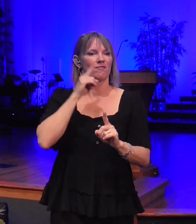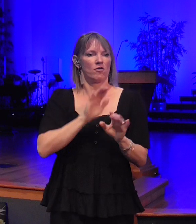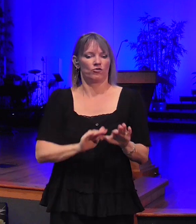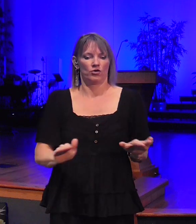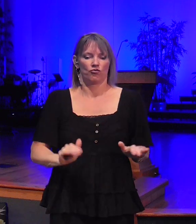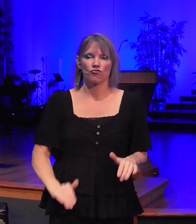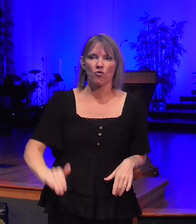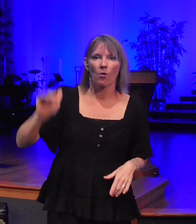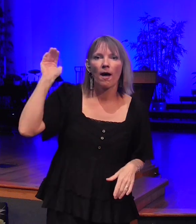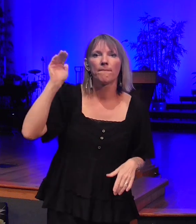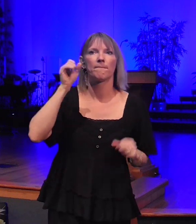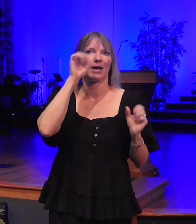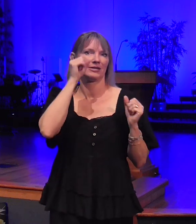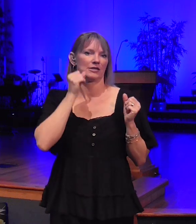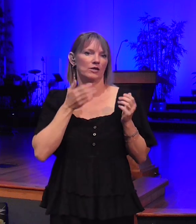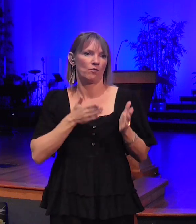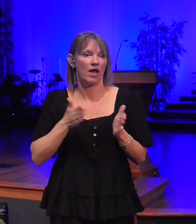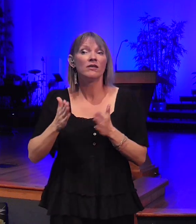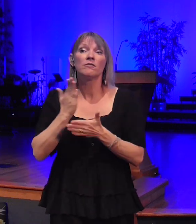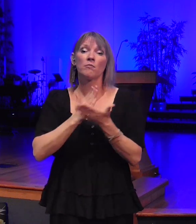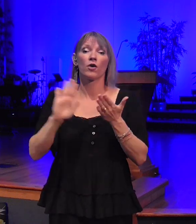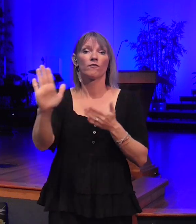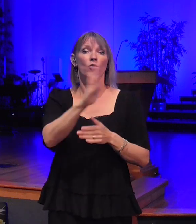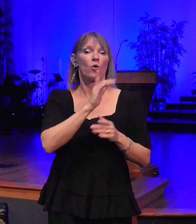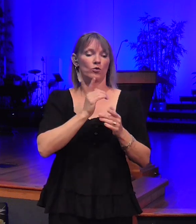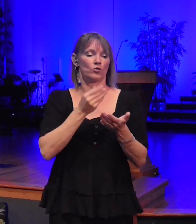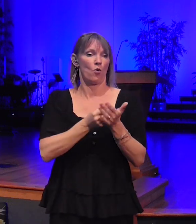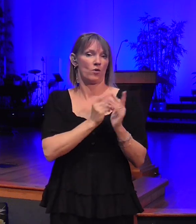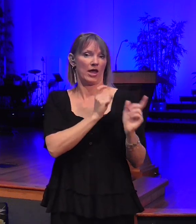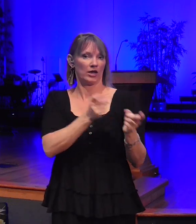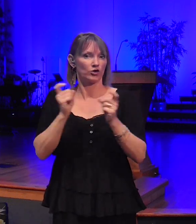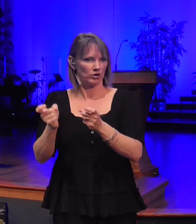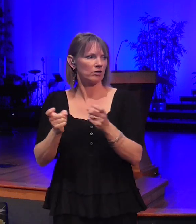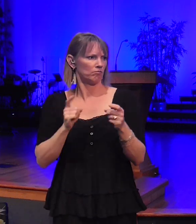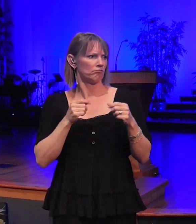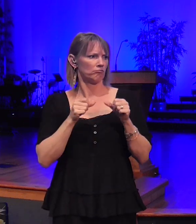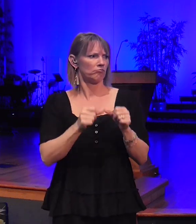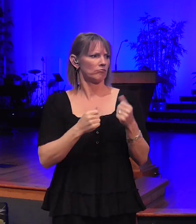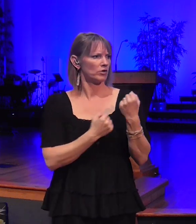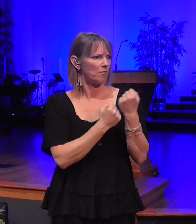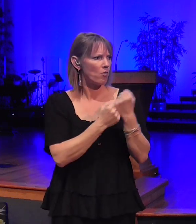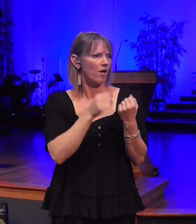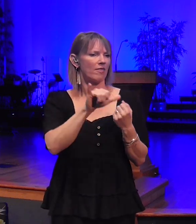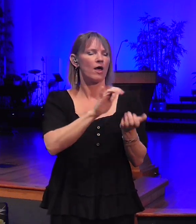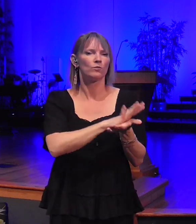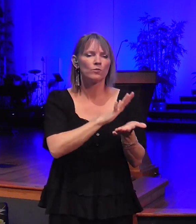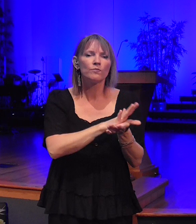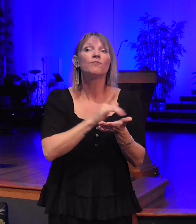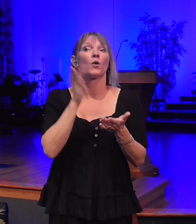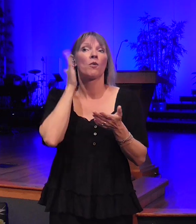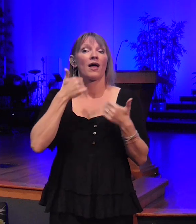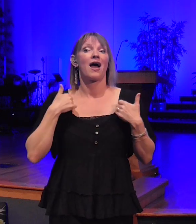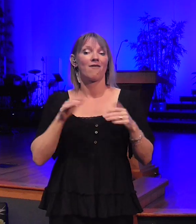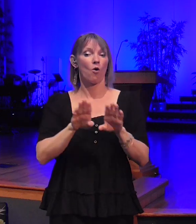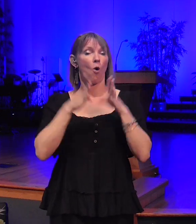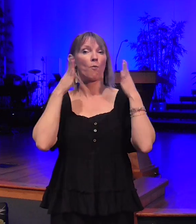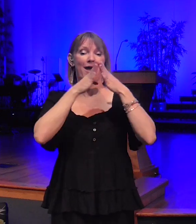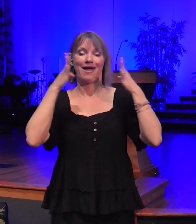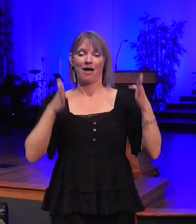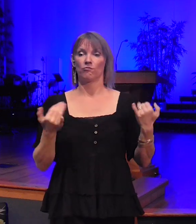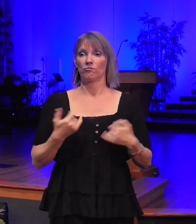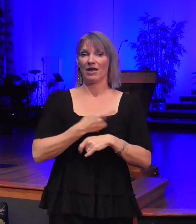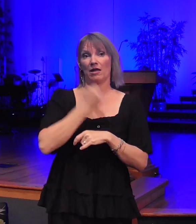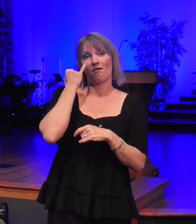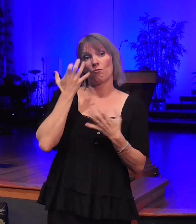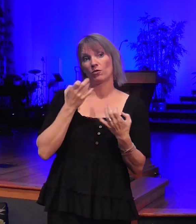ways. And part of your donations go to support the ongoing work of that school. And they're going to have an open house today if you want to see the